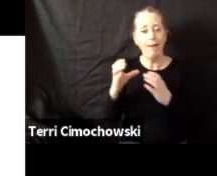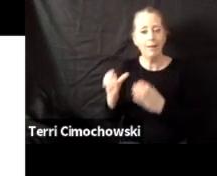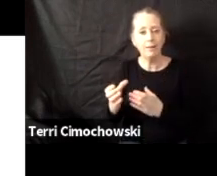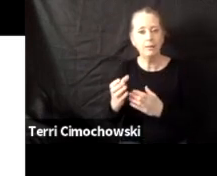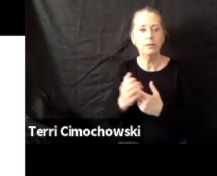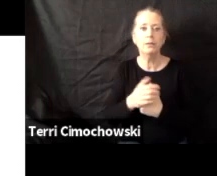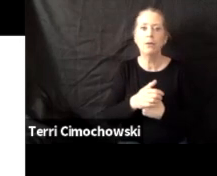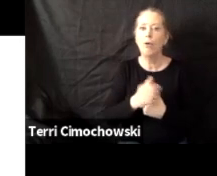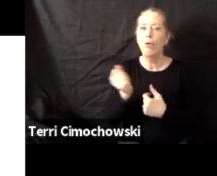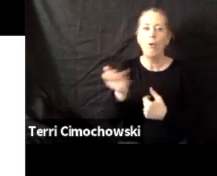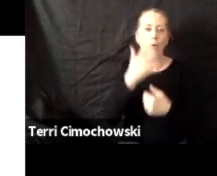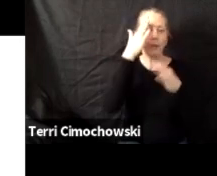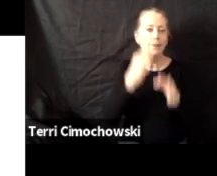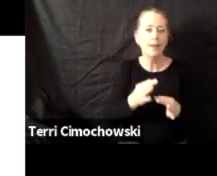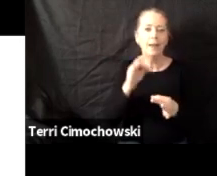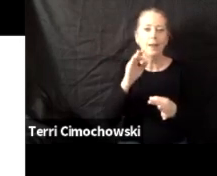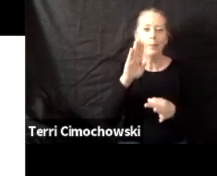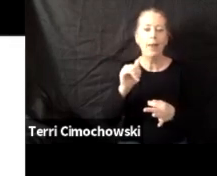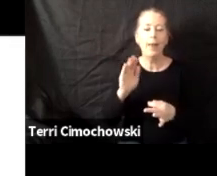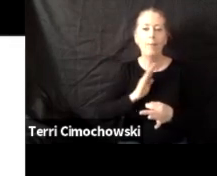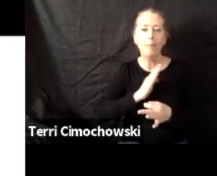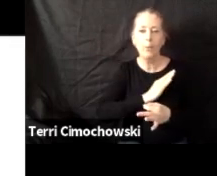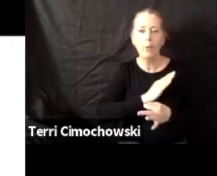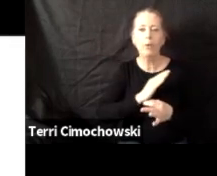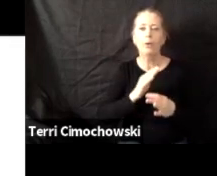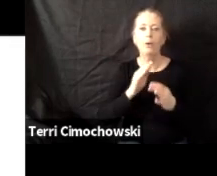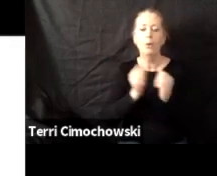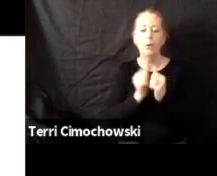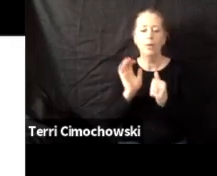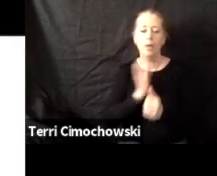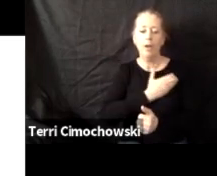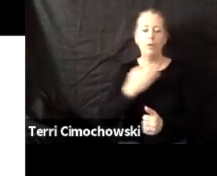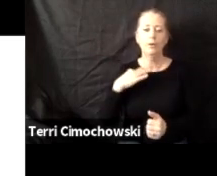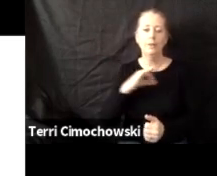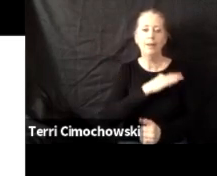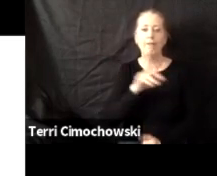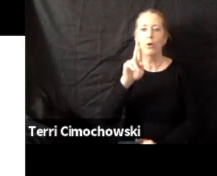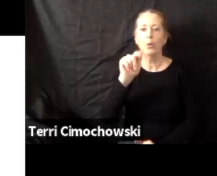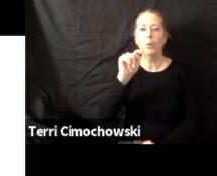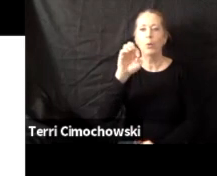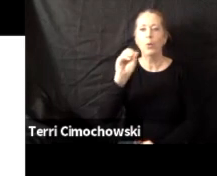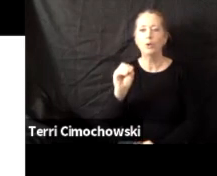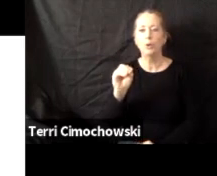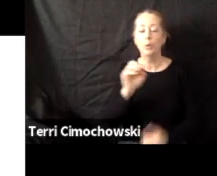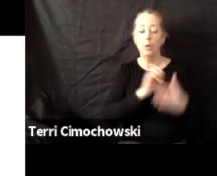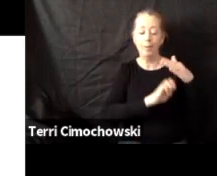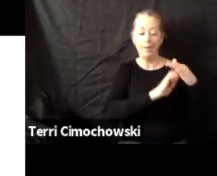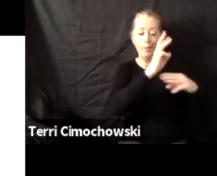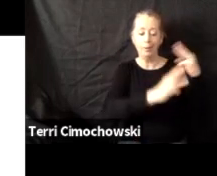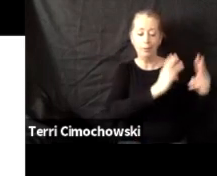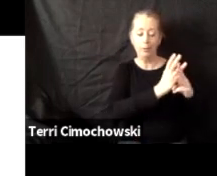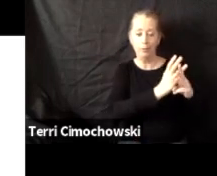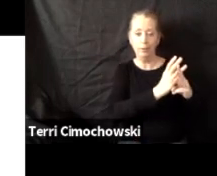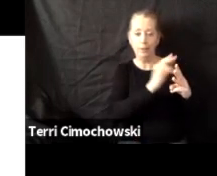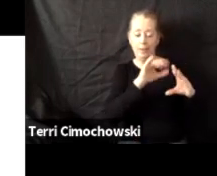all be determined by the board in our staffing ratios. In the elementary world, we try to keep our